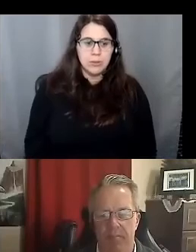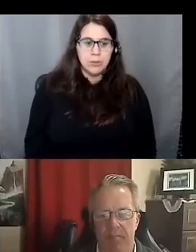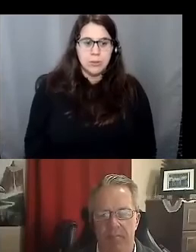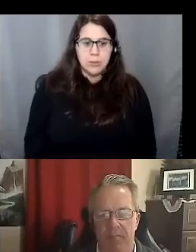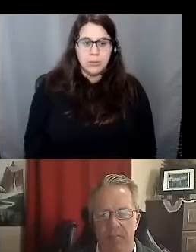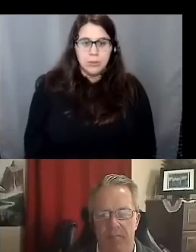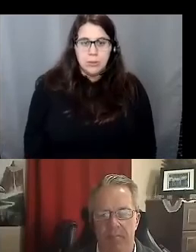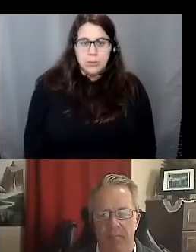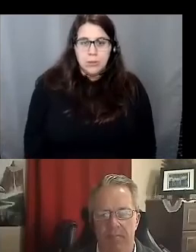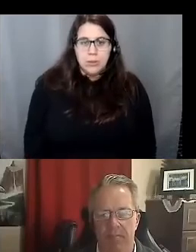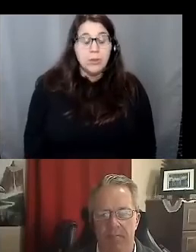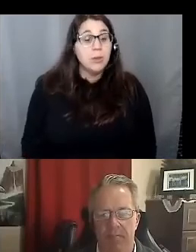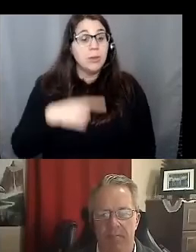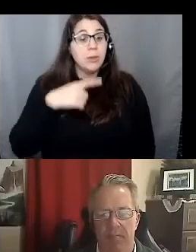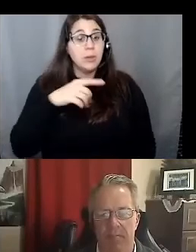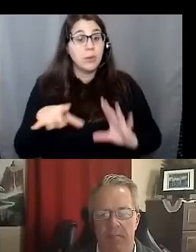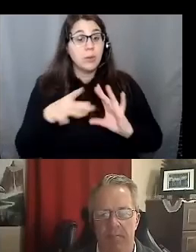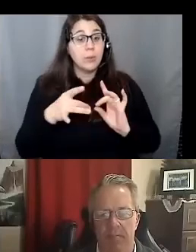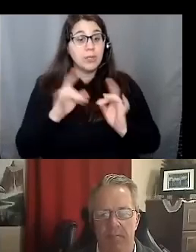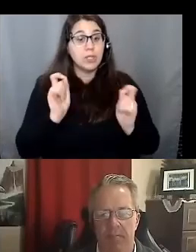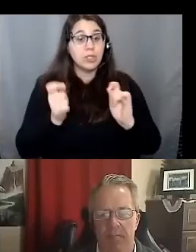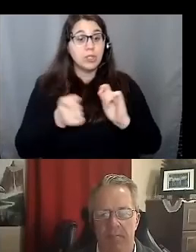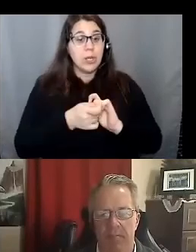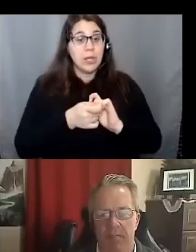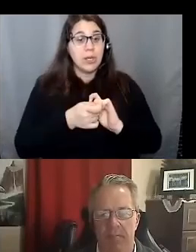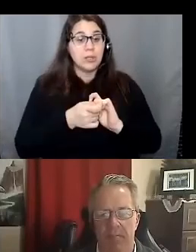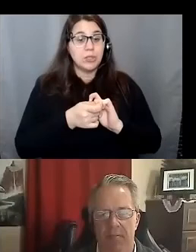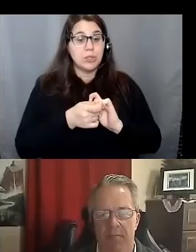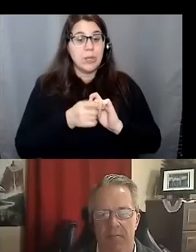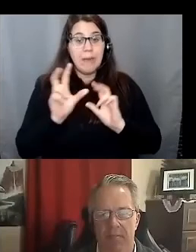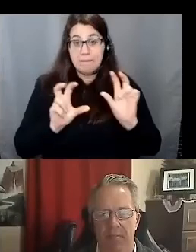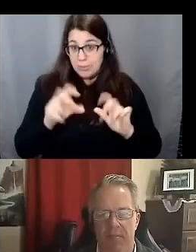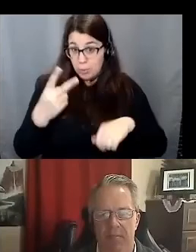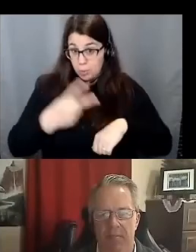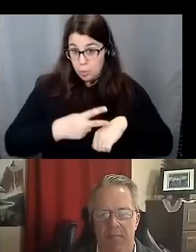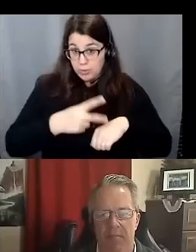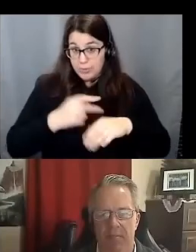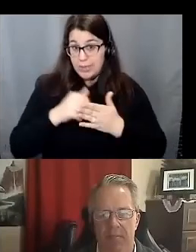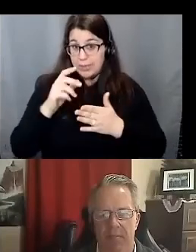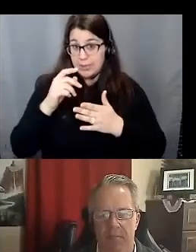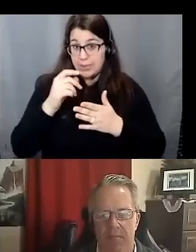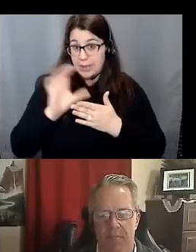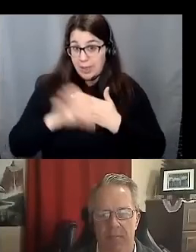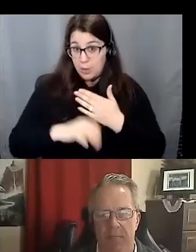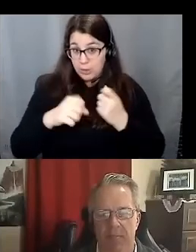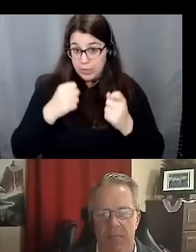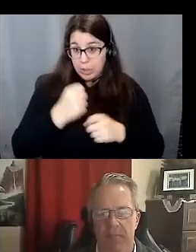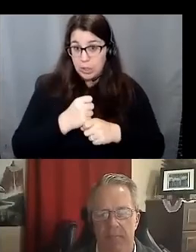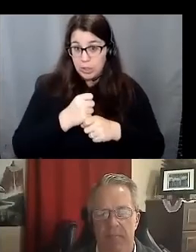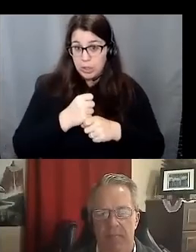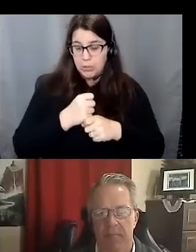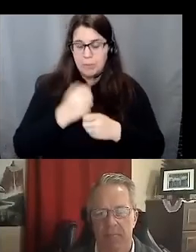You mentioned only changing your investment twice in a calendar year. Is that done through the dashboard? I may have missed the answer